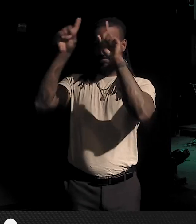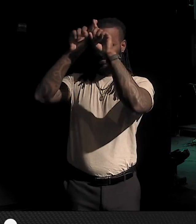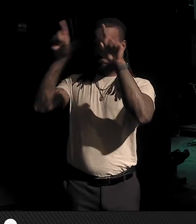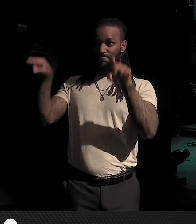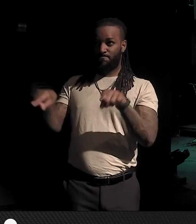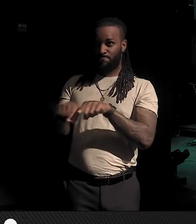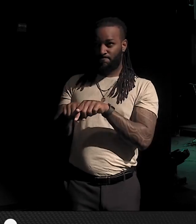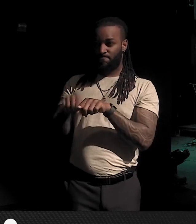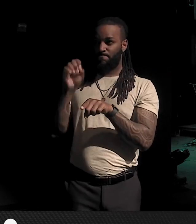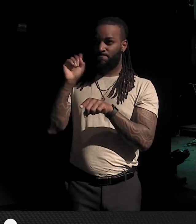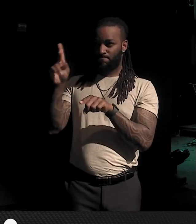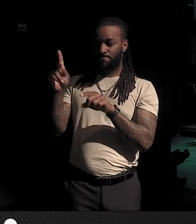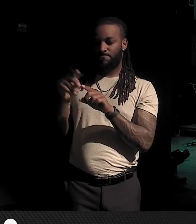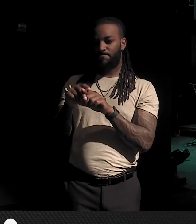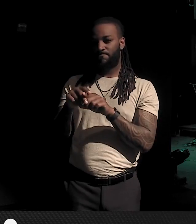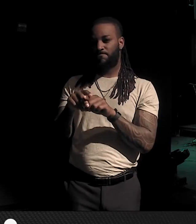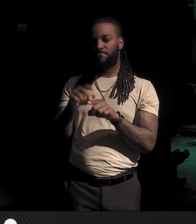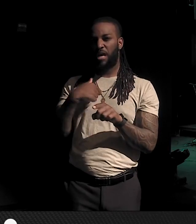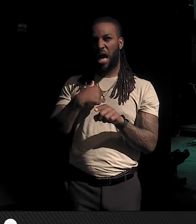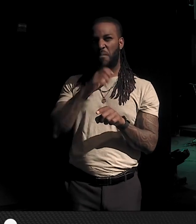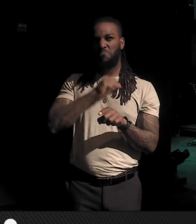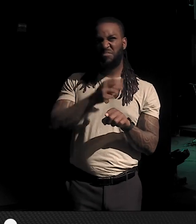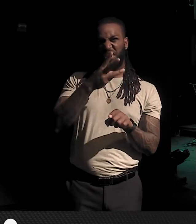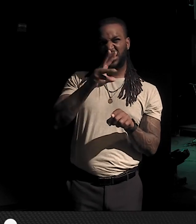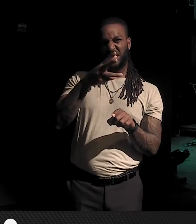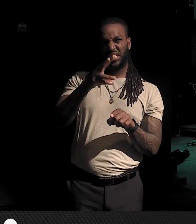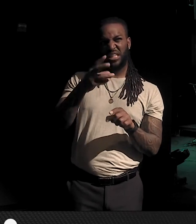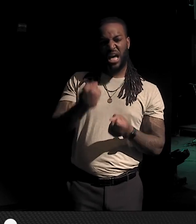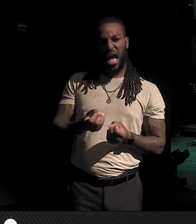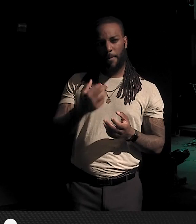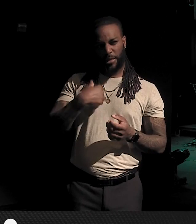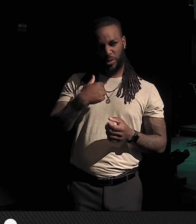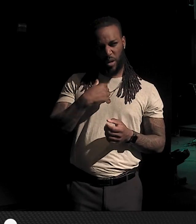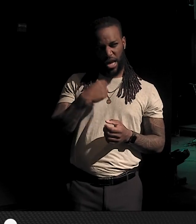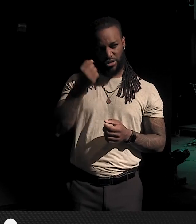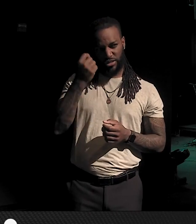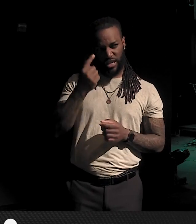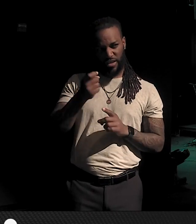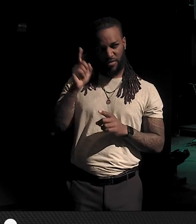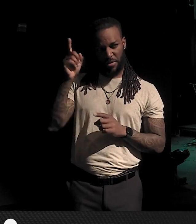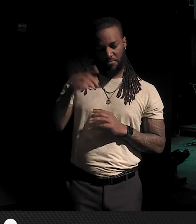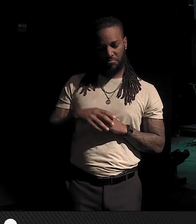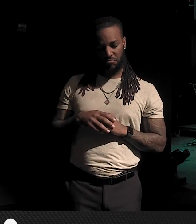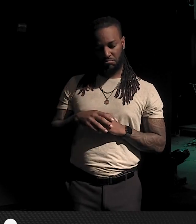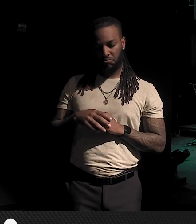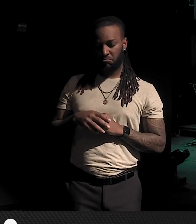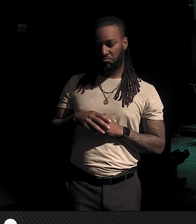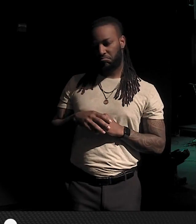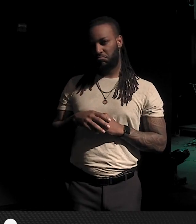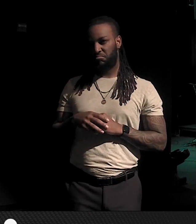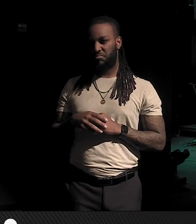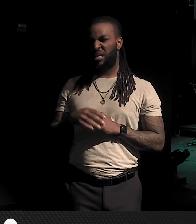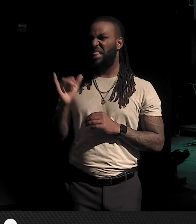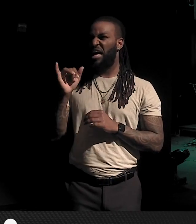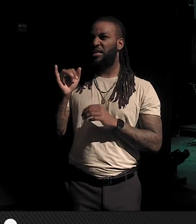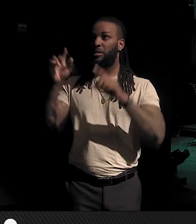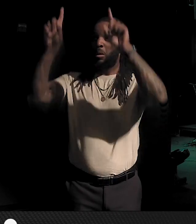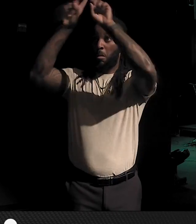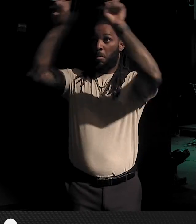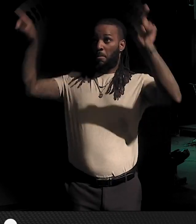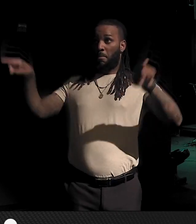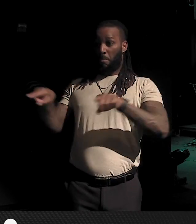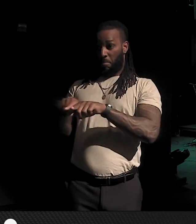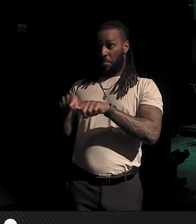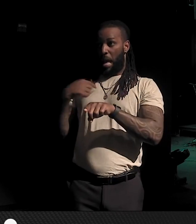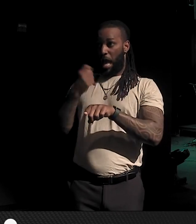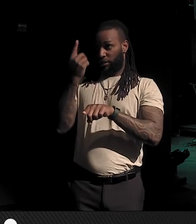okay, you're 16. What section of that pie do you think you've gotten so far? So I made like a little sliver of my pie